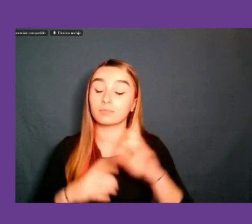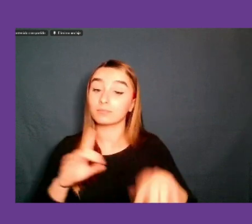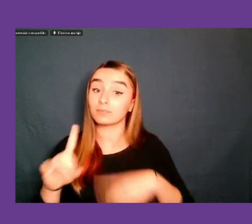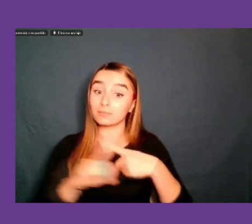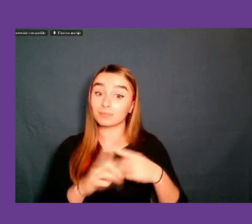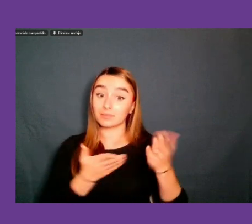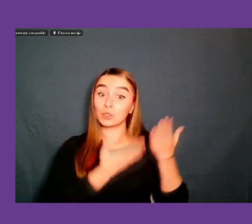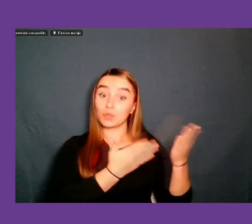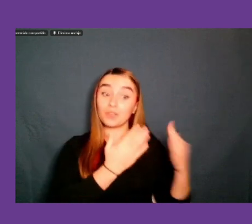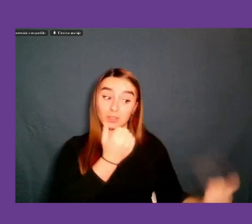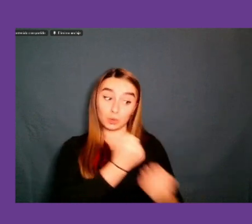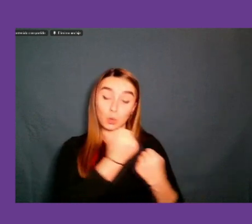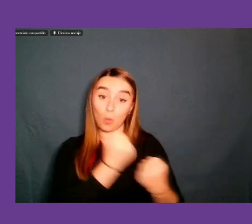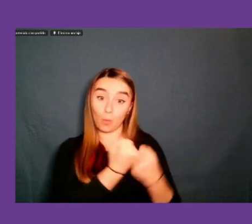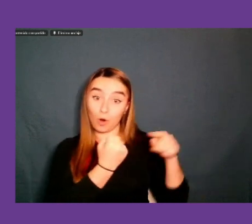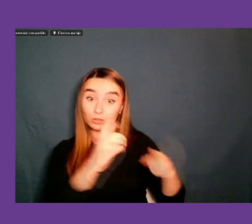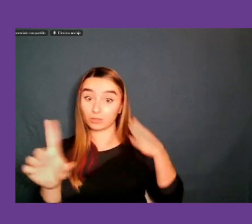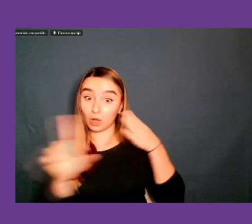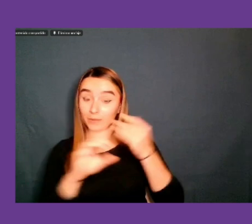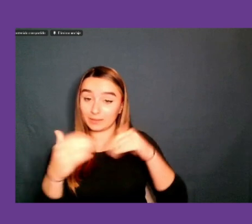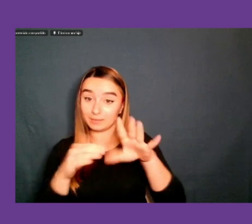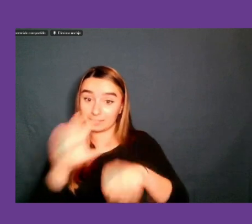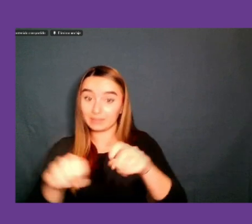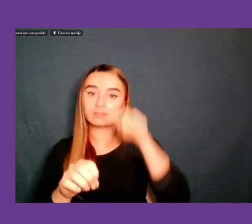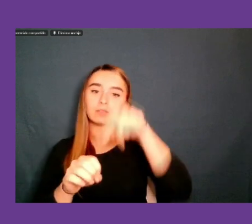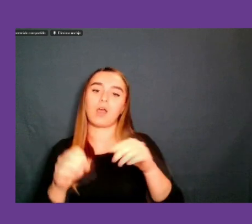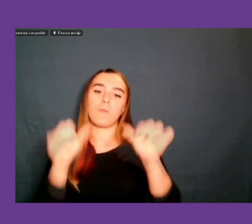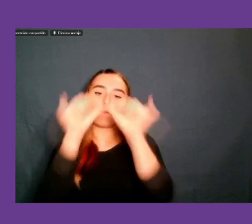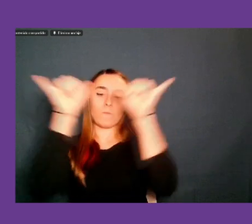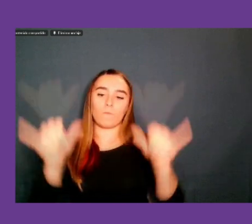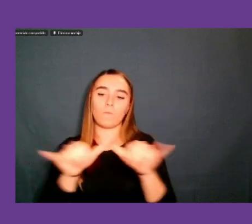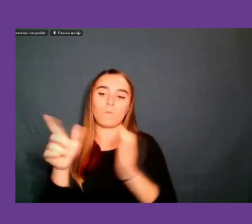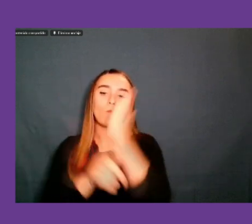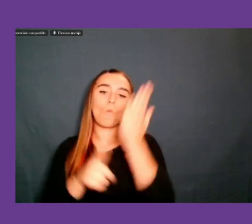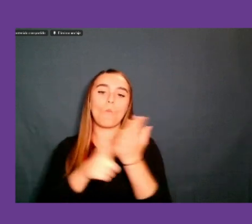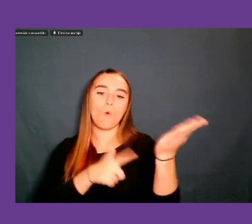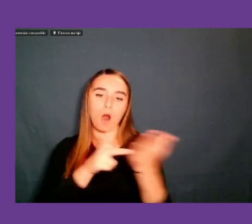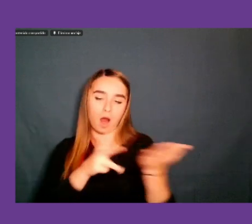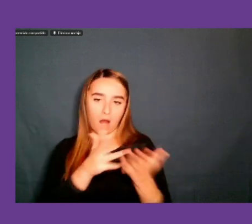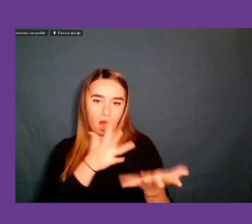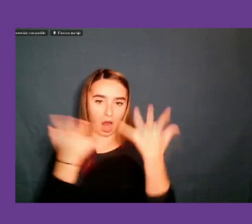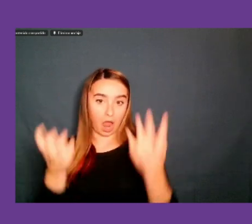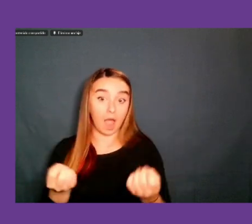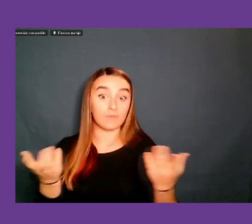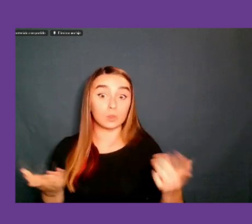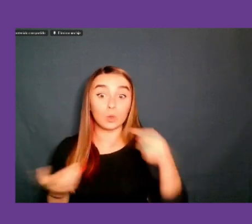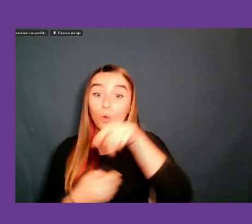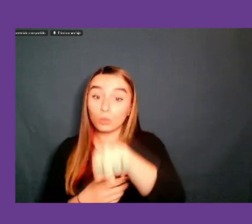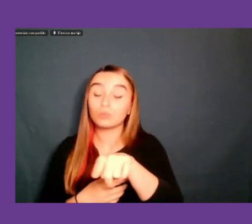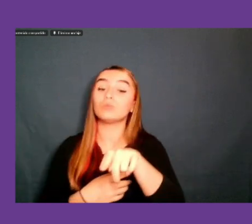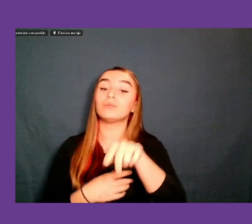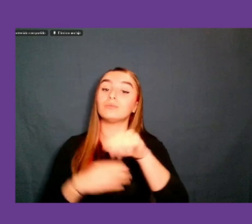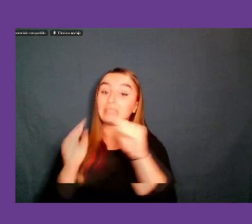to clients will have this kind of multimodality. So this is one of the standards that the Joint